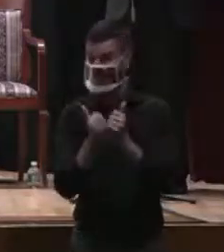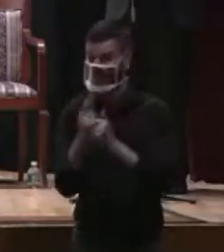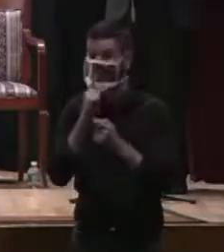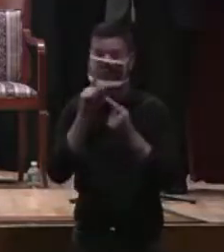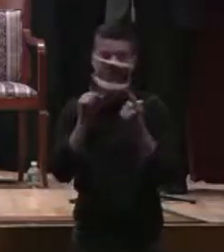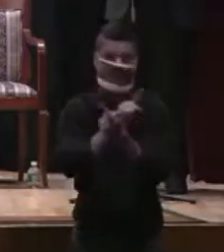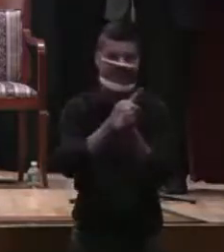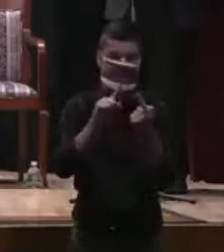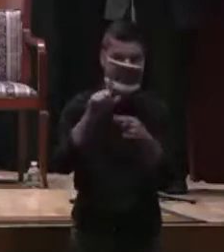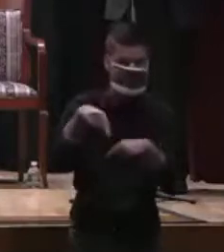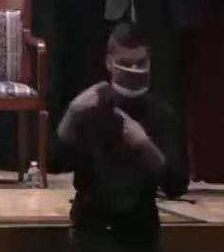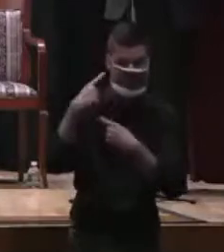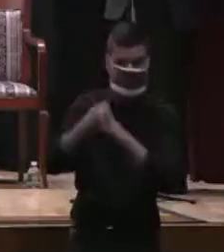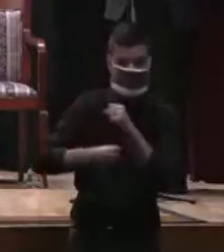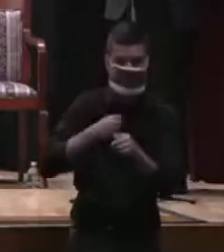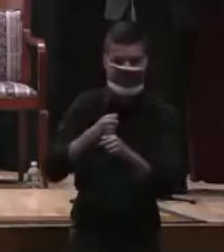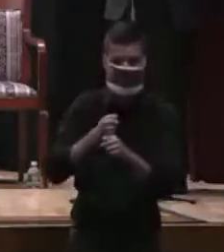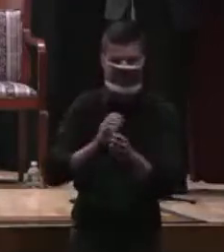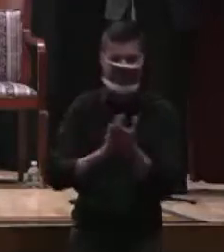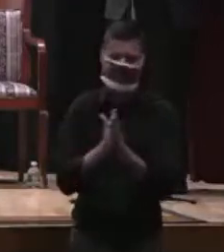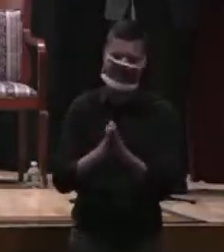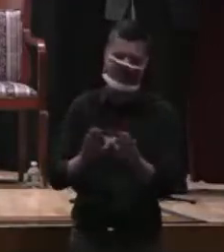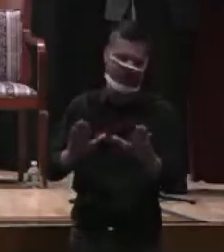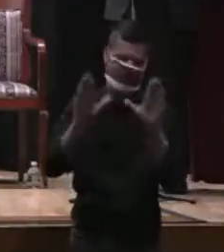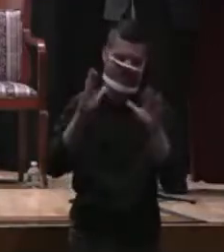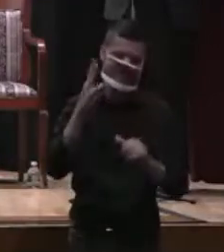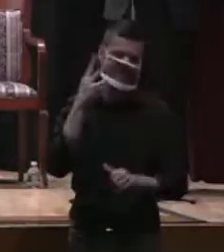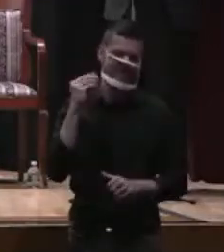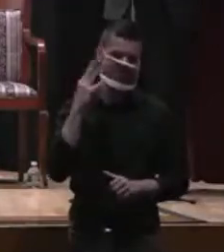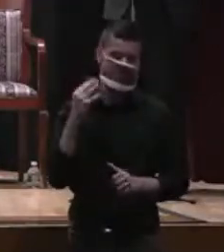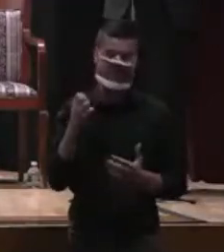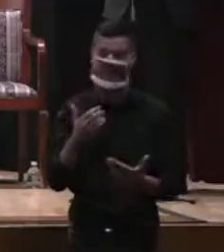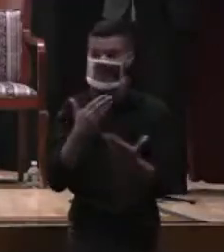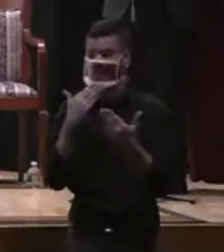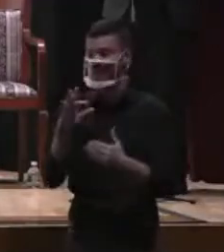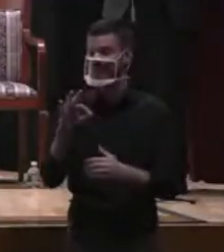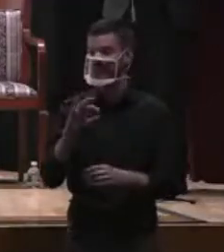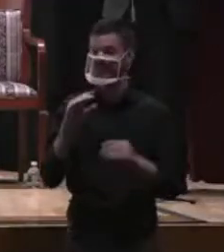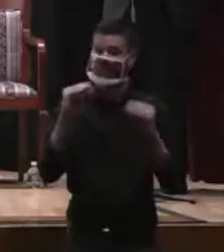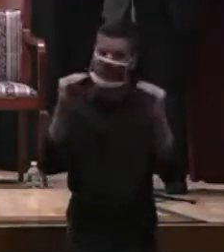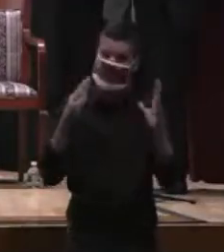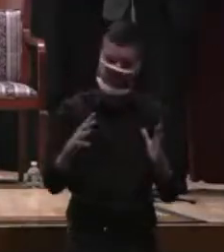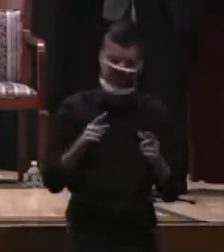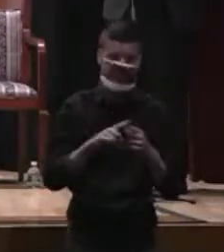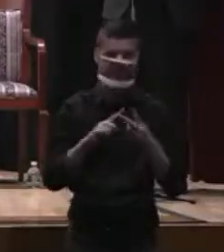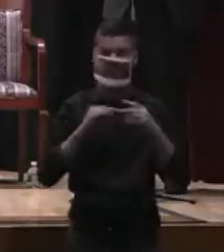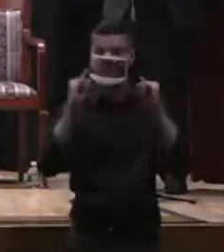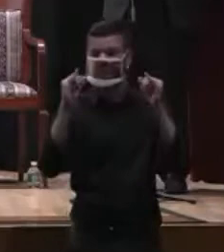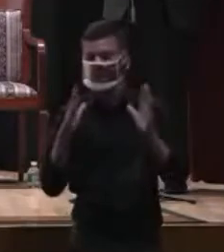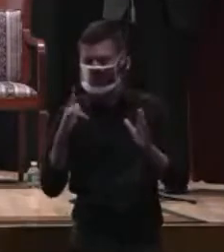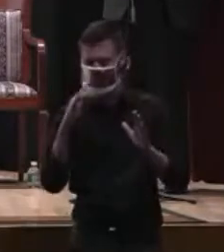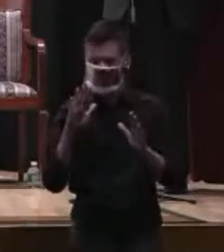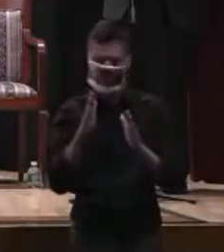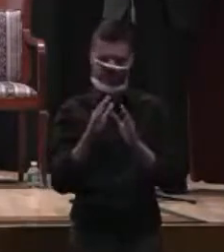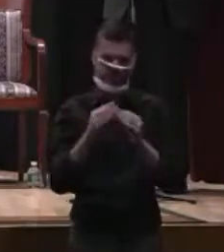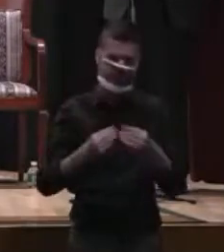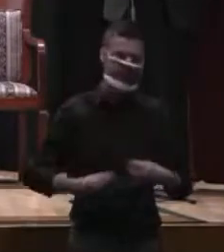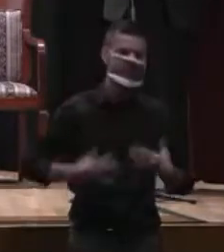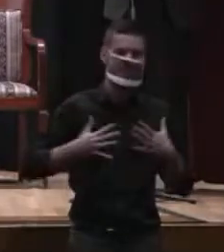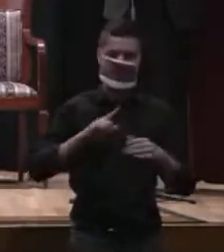this past year for making it a great experience. He would like to thank the professors and instructors for their inspiring commitment to